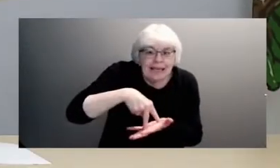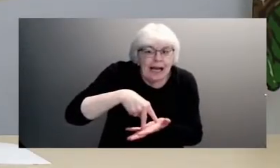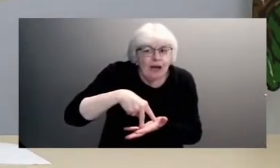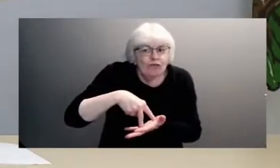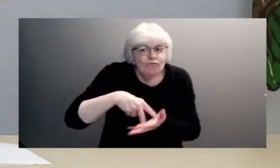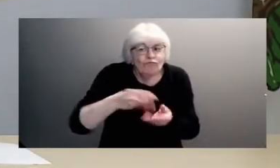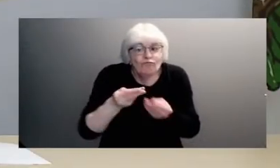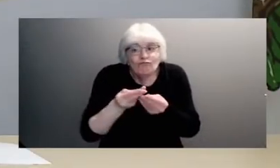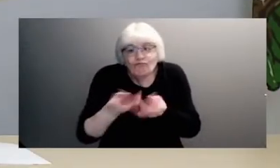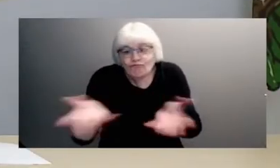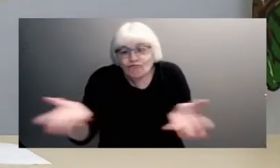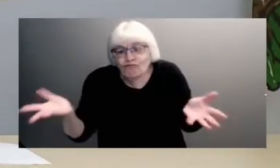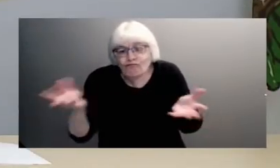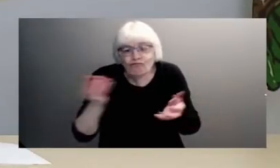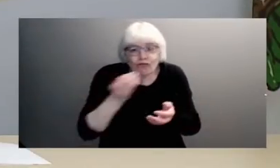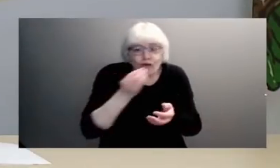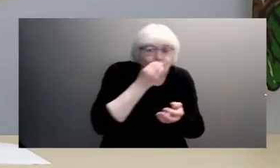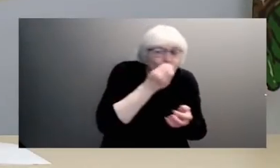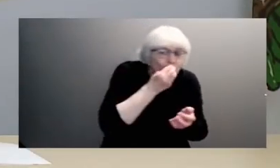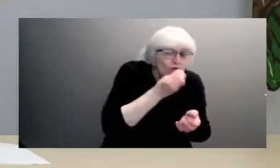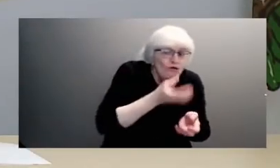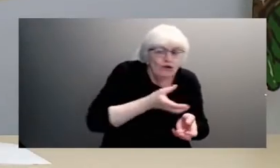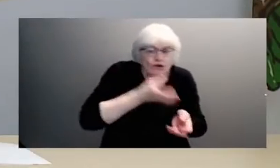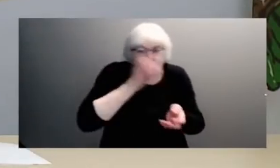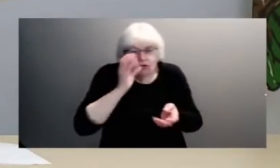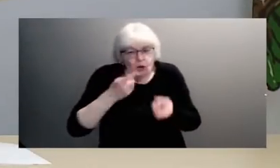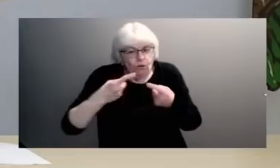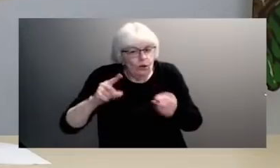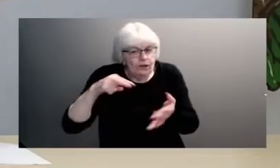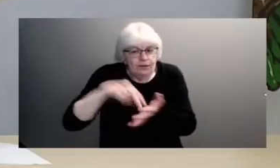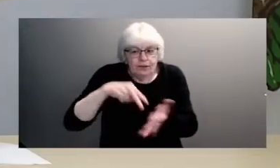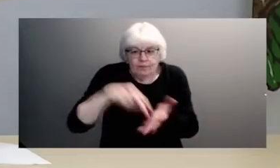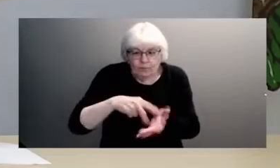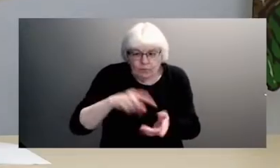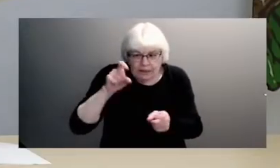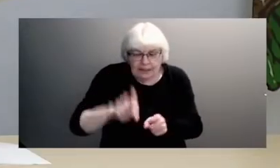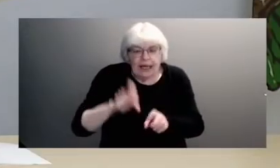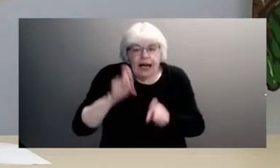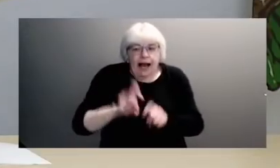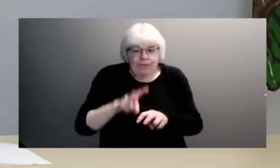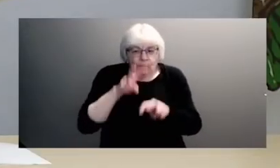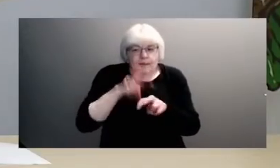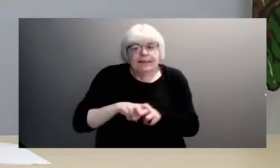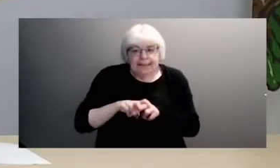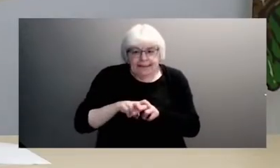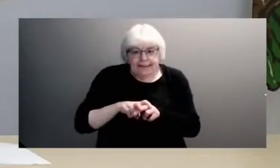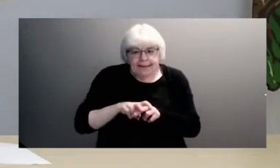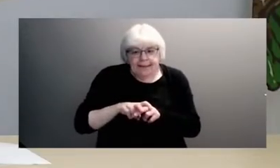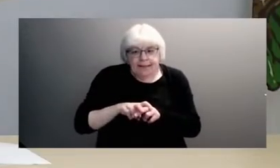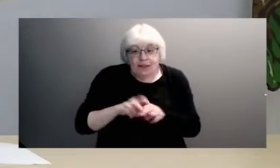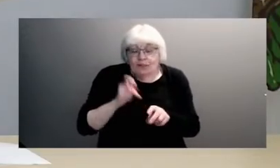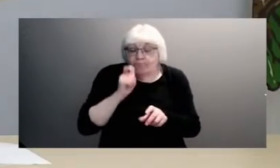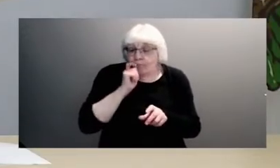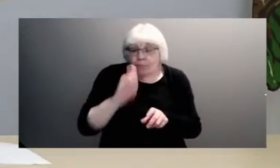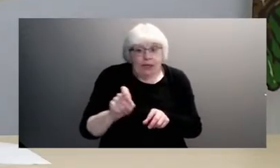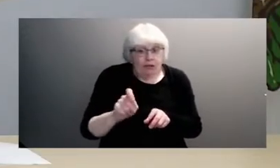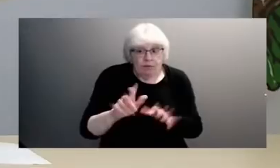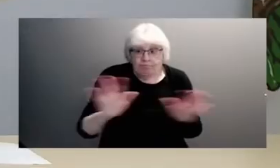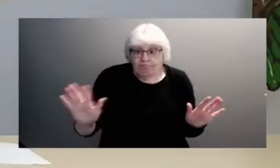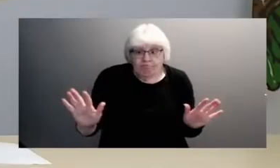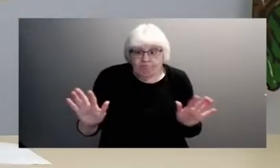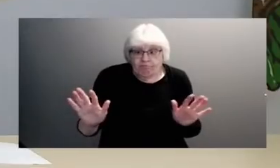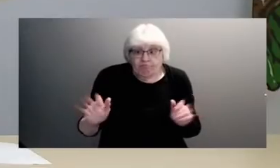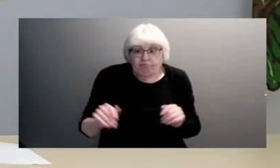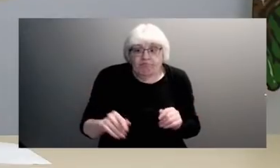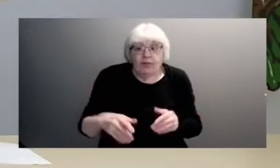drink. Close activities such as dancing at a wedding can occur in cohorts of 50,